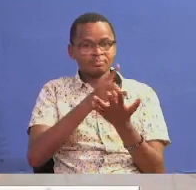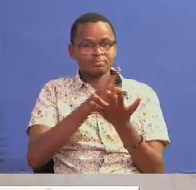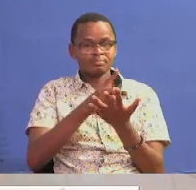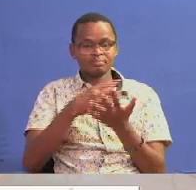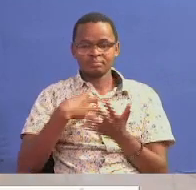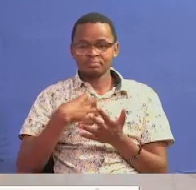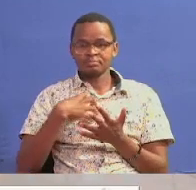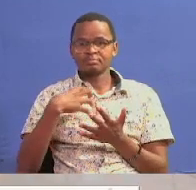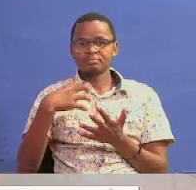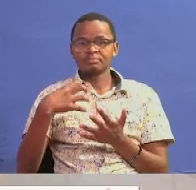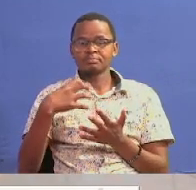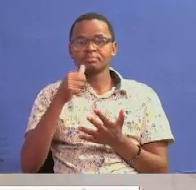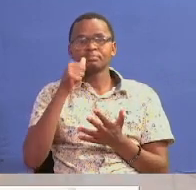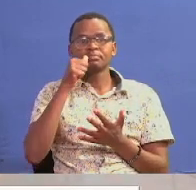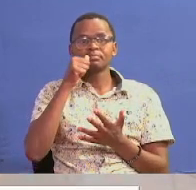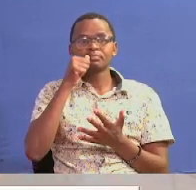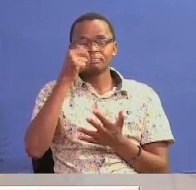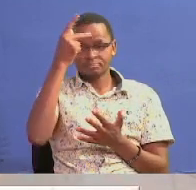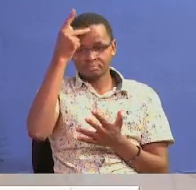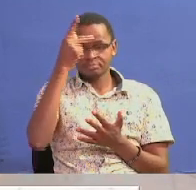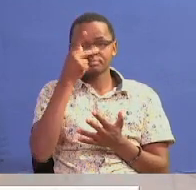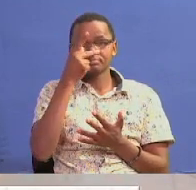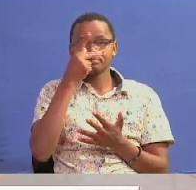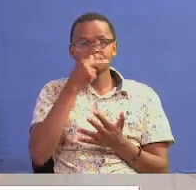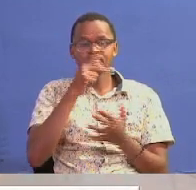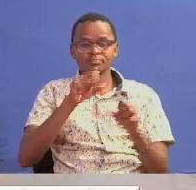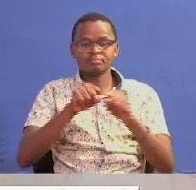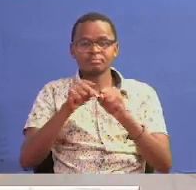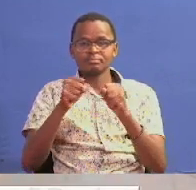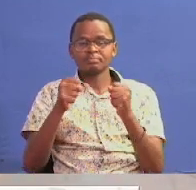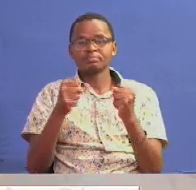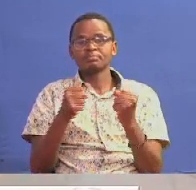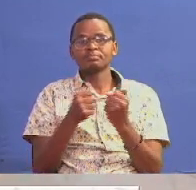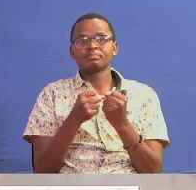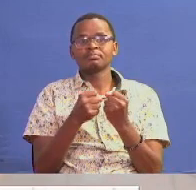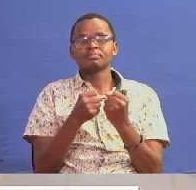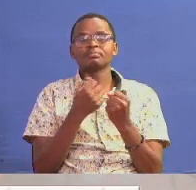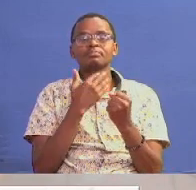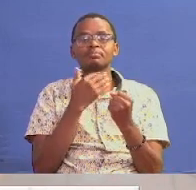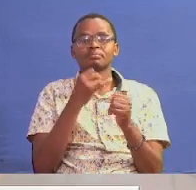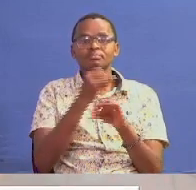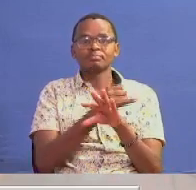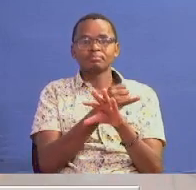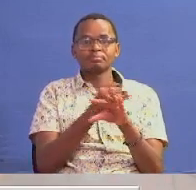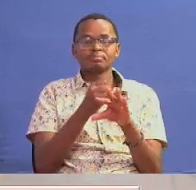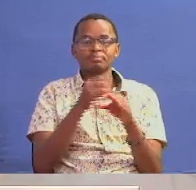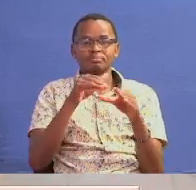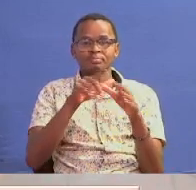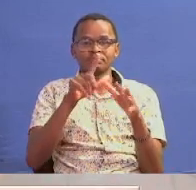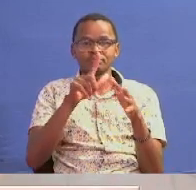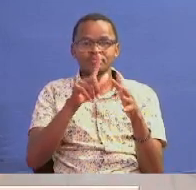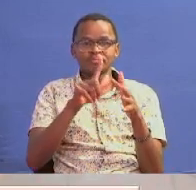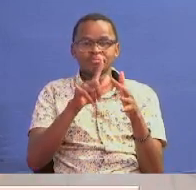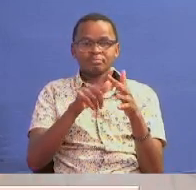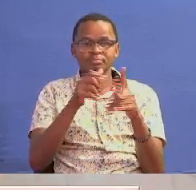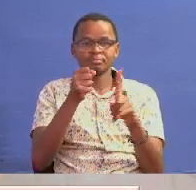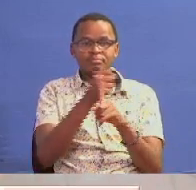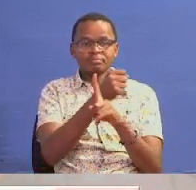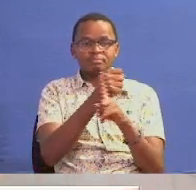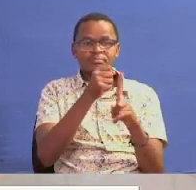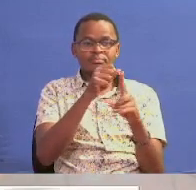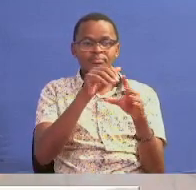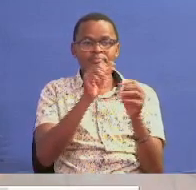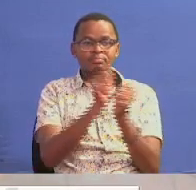of wealthy British parents who defied social conventions, tending to injured soldiers in the Crimean